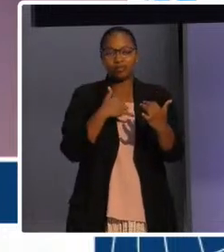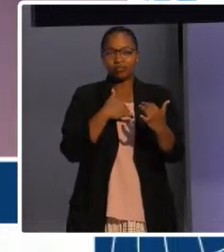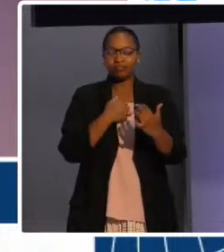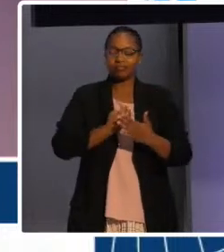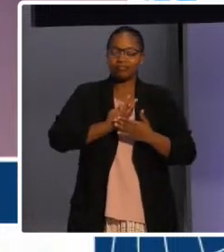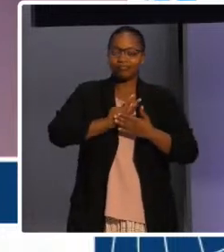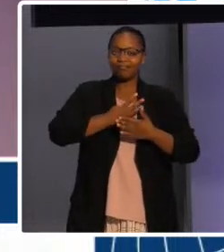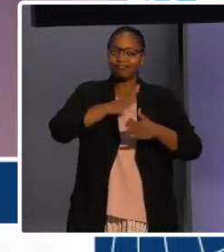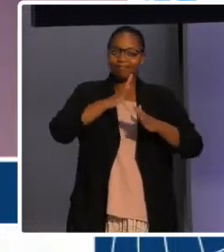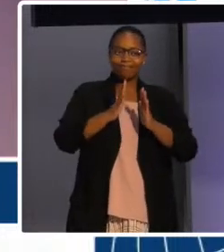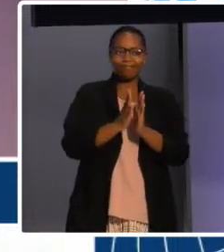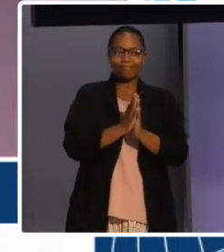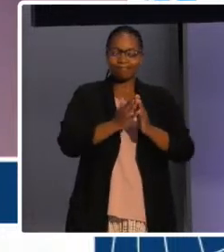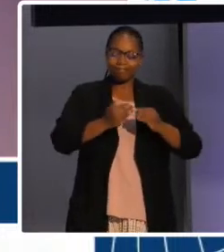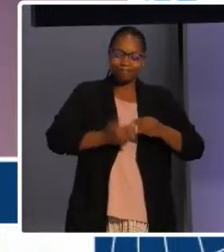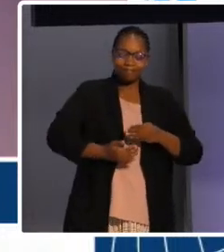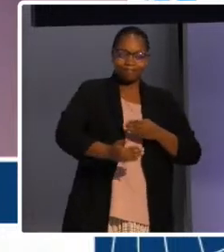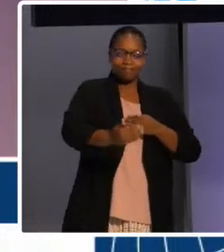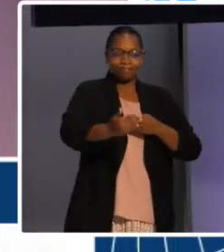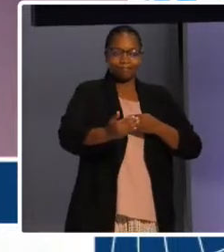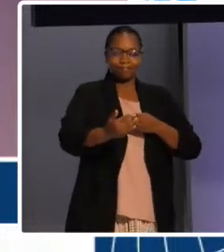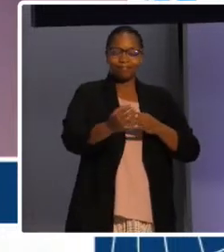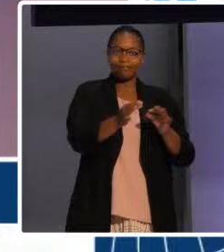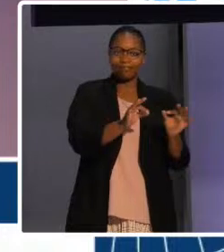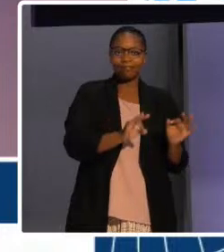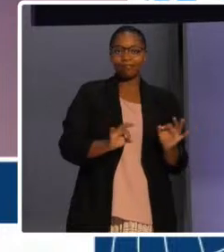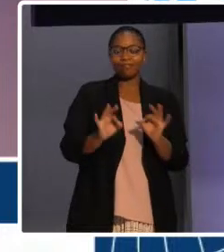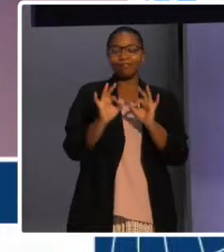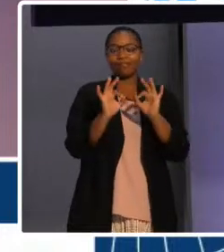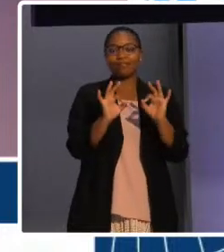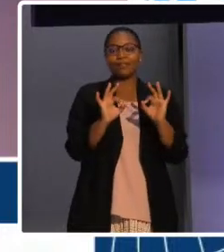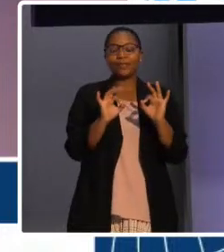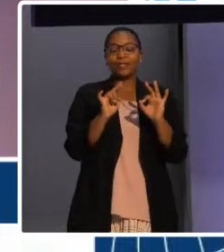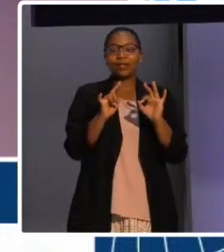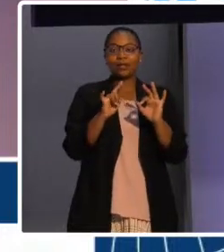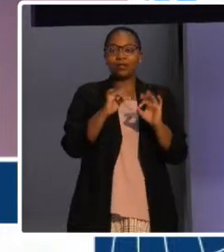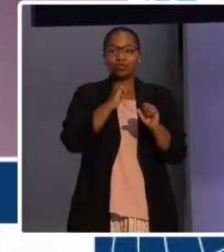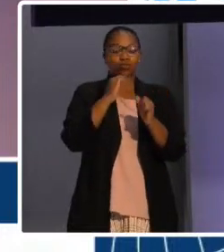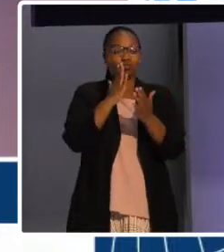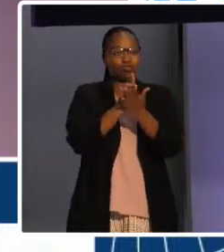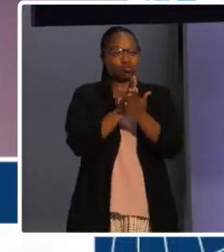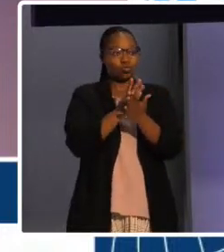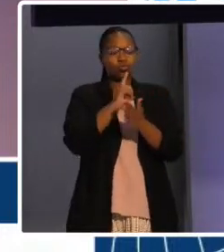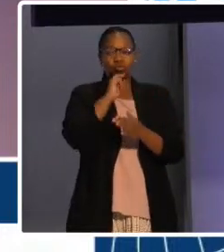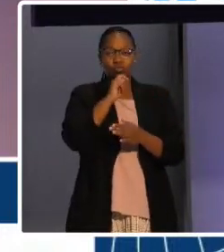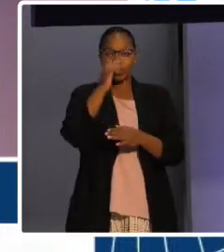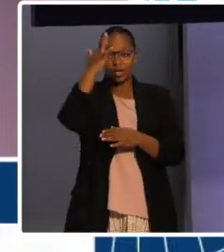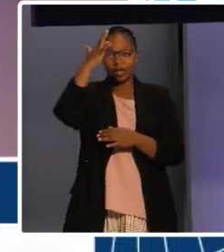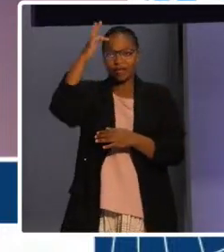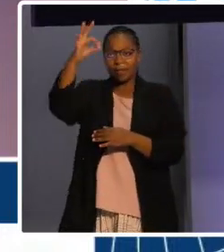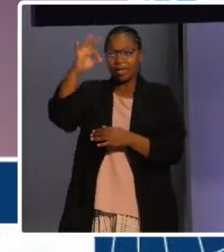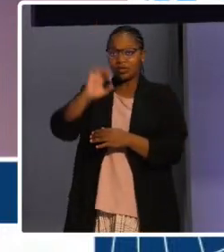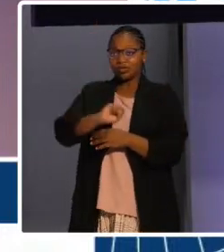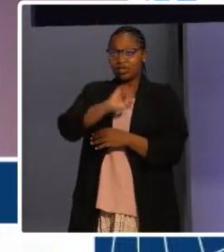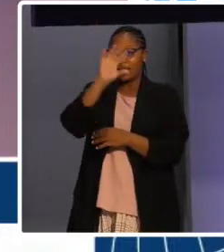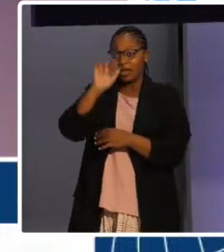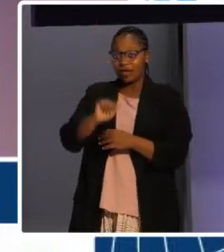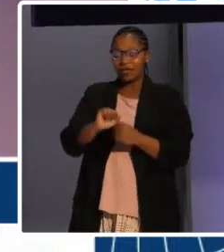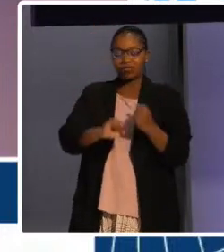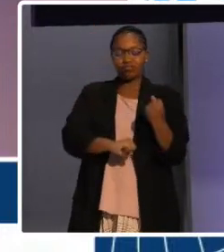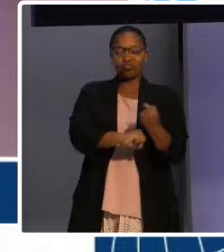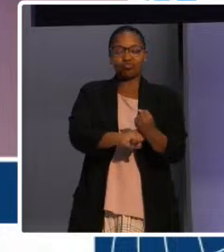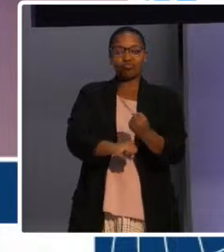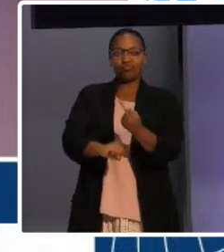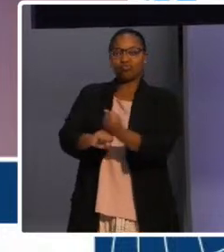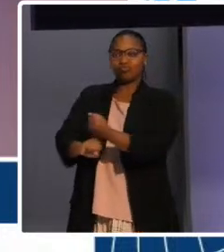you of the support of the government of the Republic of South Africa as you undertake